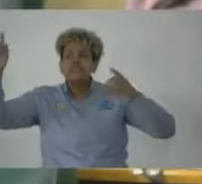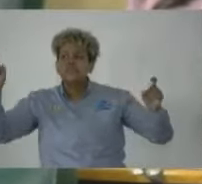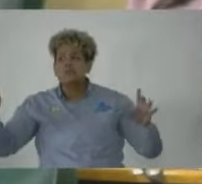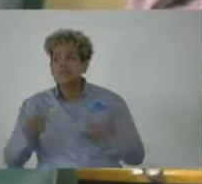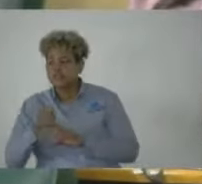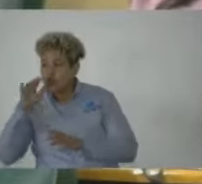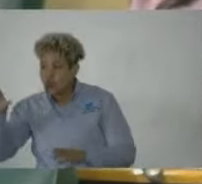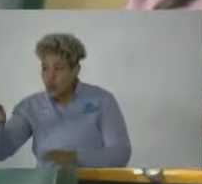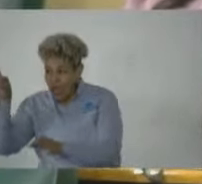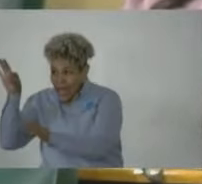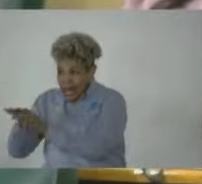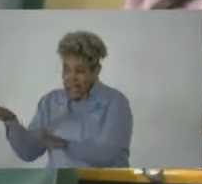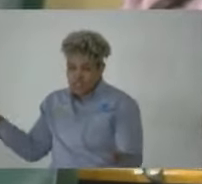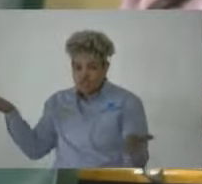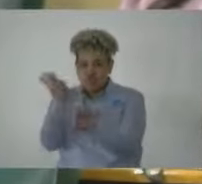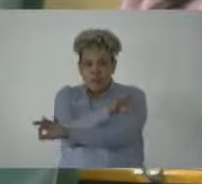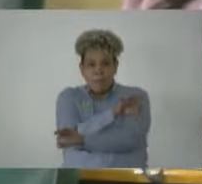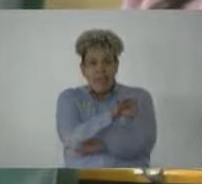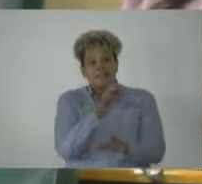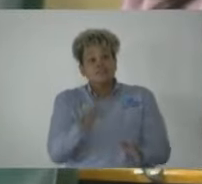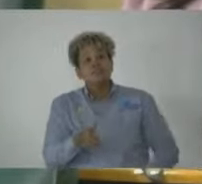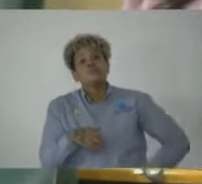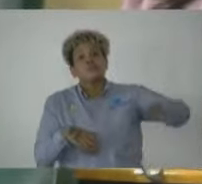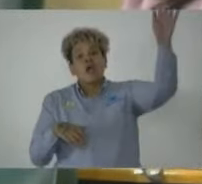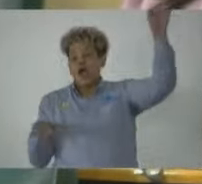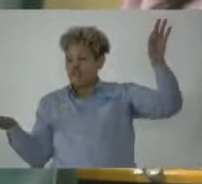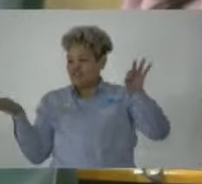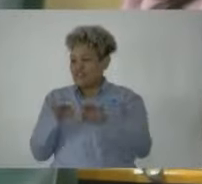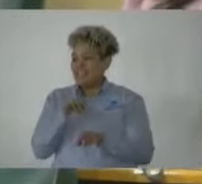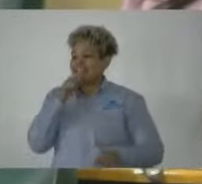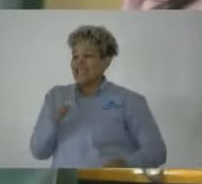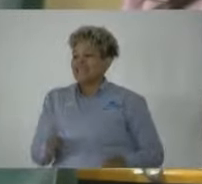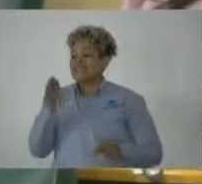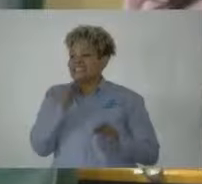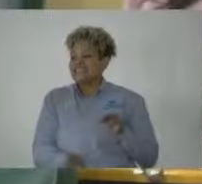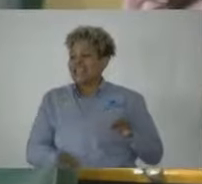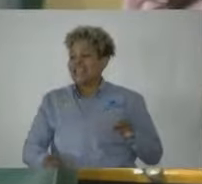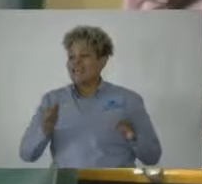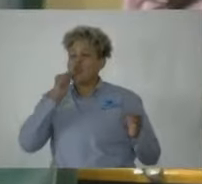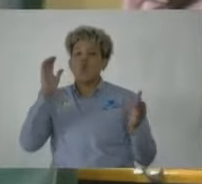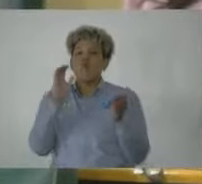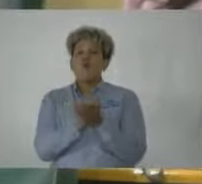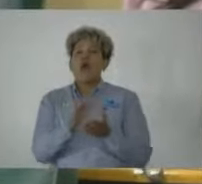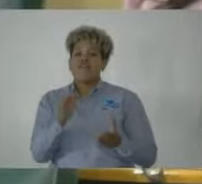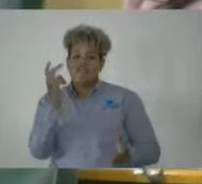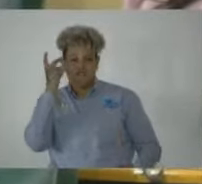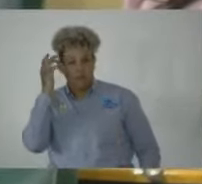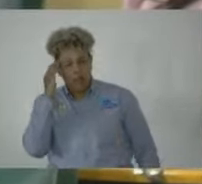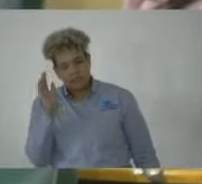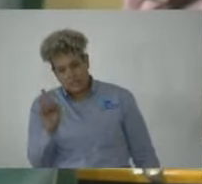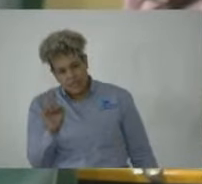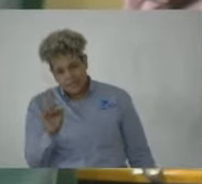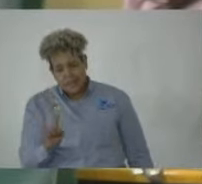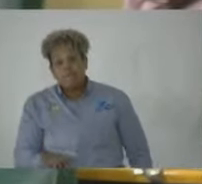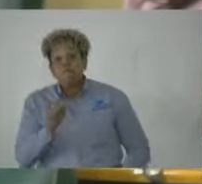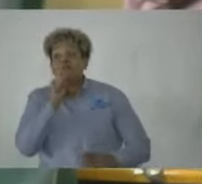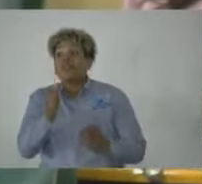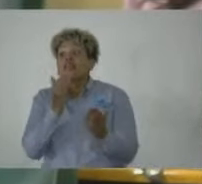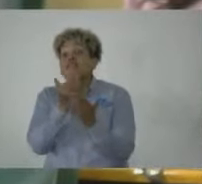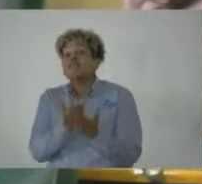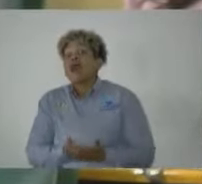who was elected to replace the outgoing speaker, not simply the wife. The